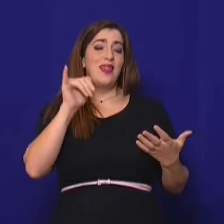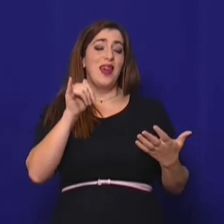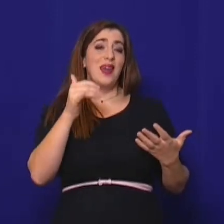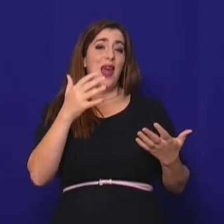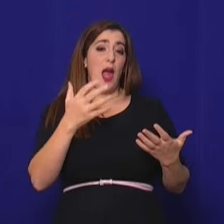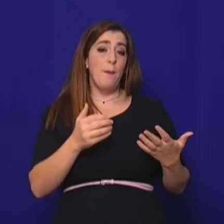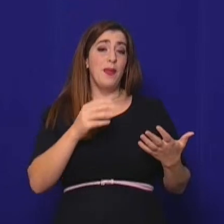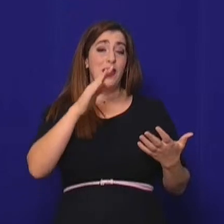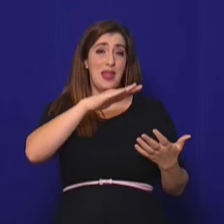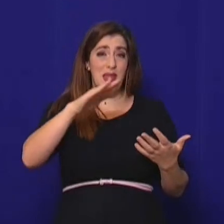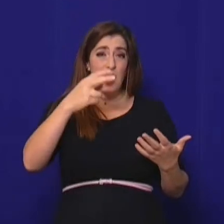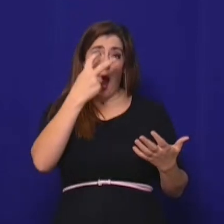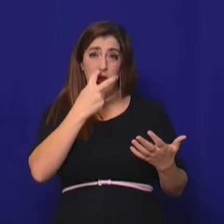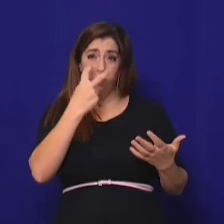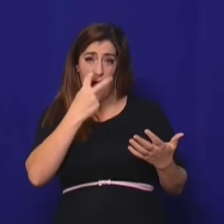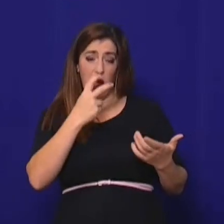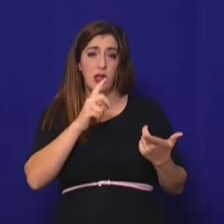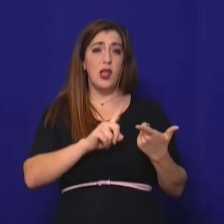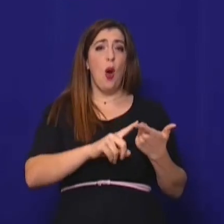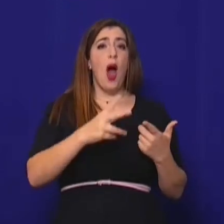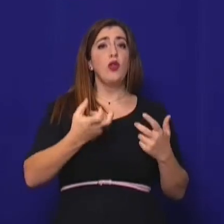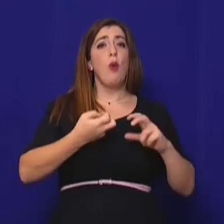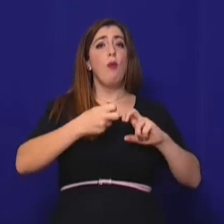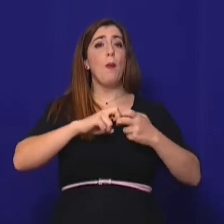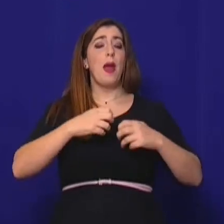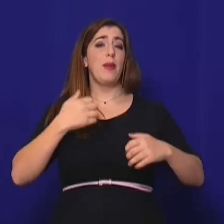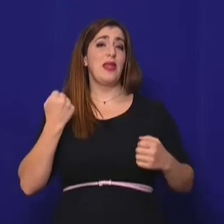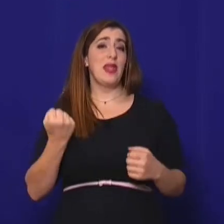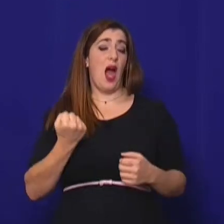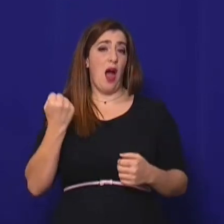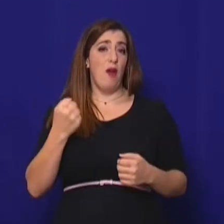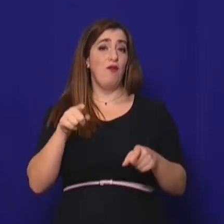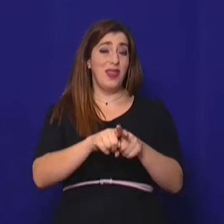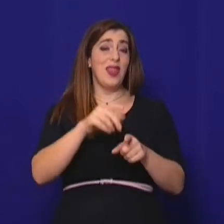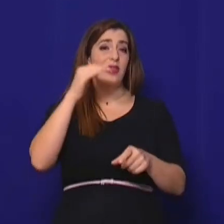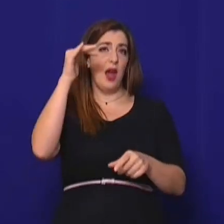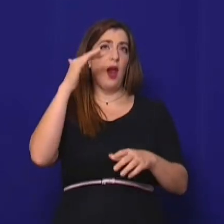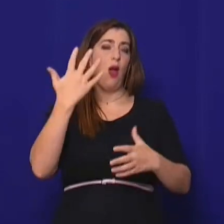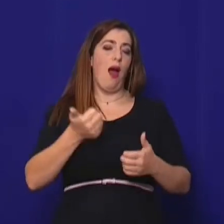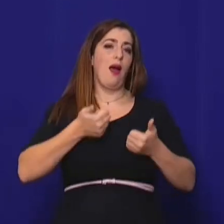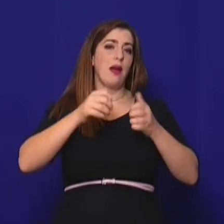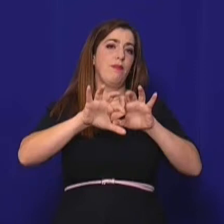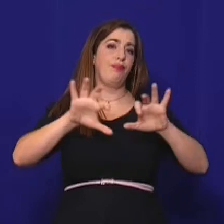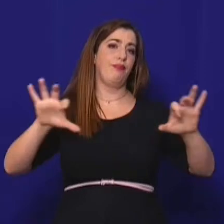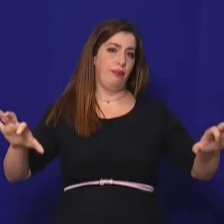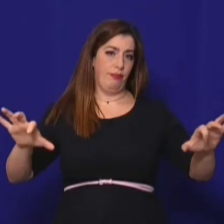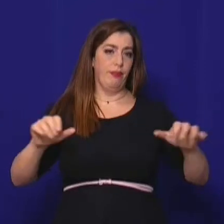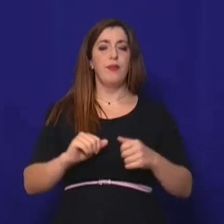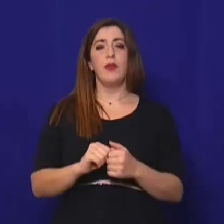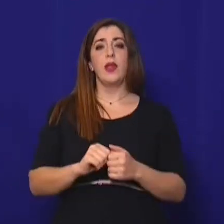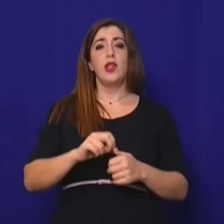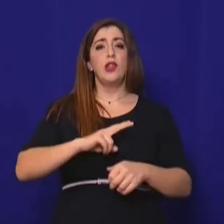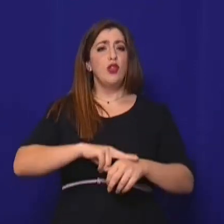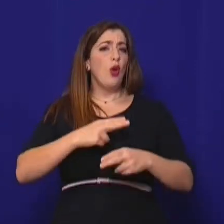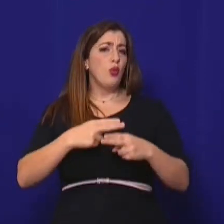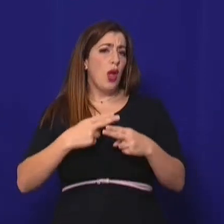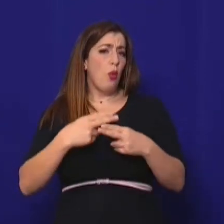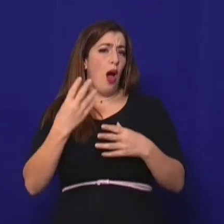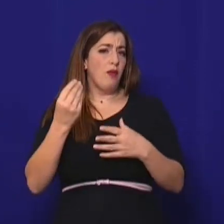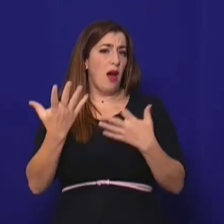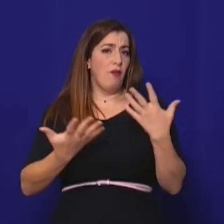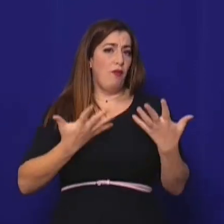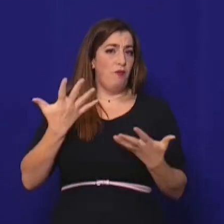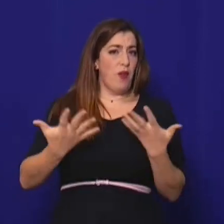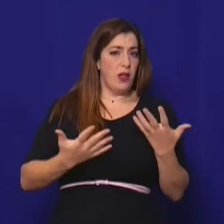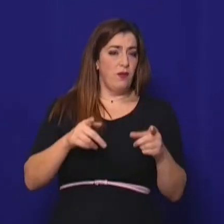ikella ikollhom kundizzjonijiet mediċi. Huma affarijiet li jistgħu jsiru fid-dar li tevita li